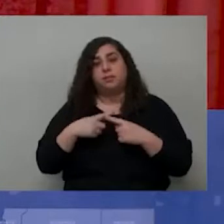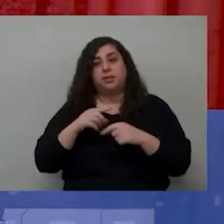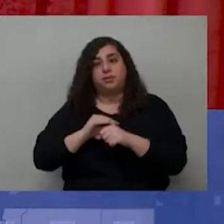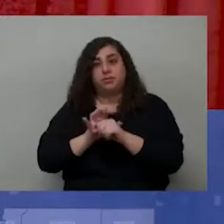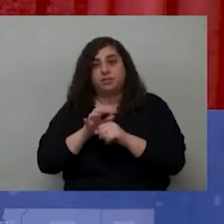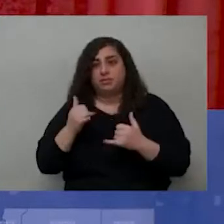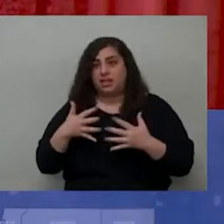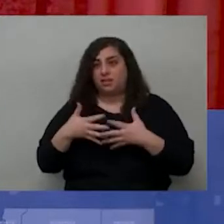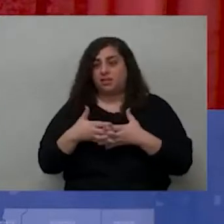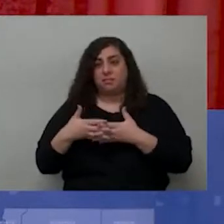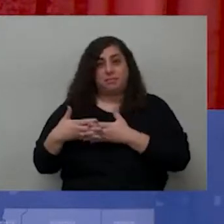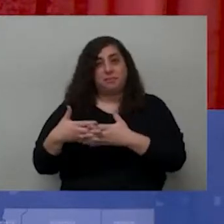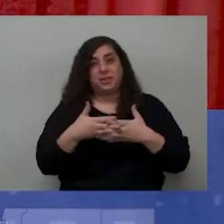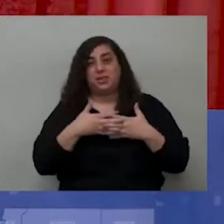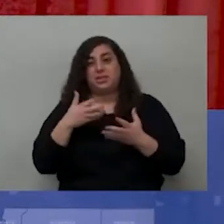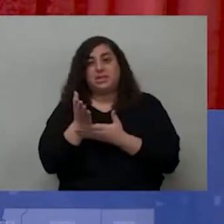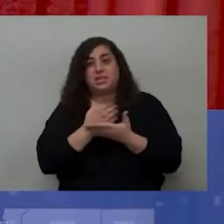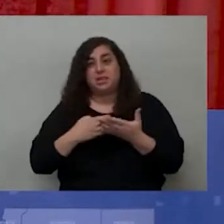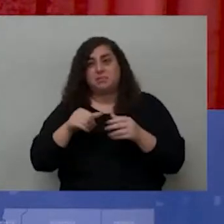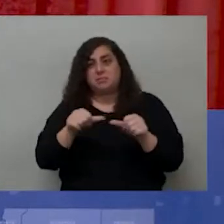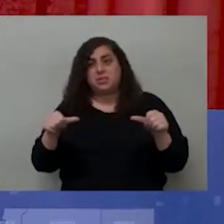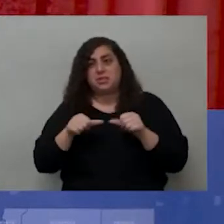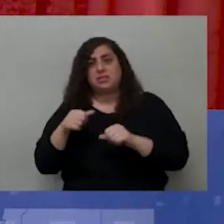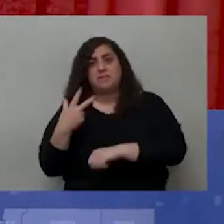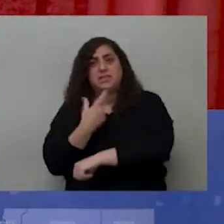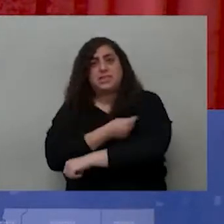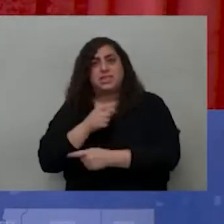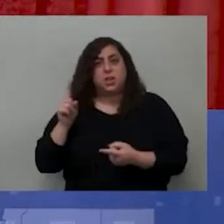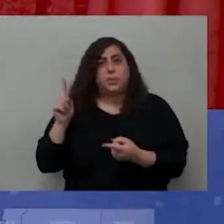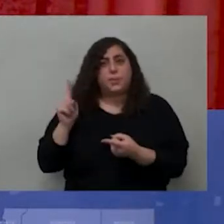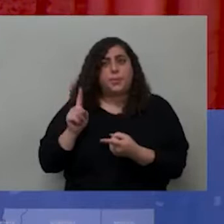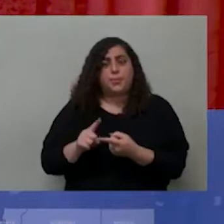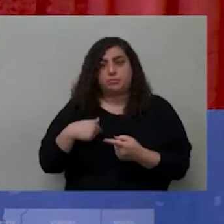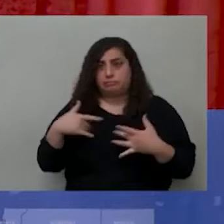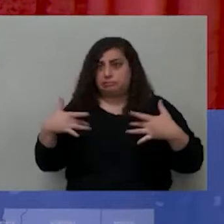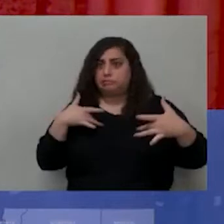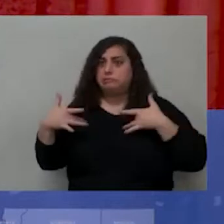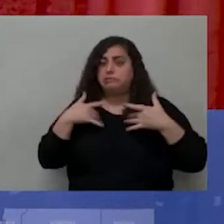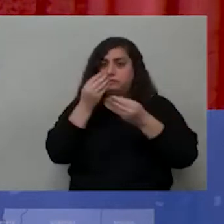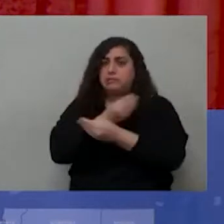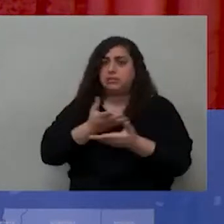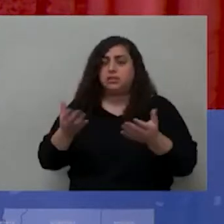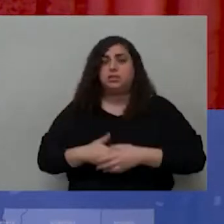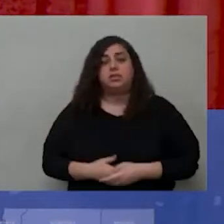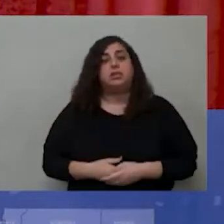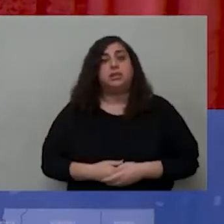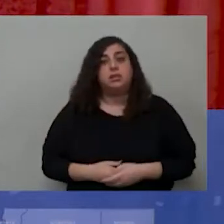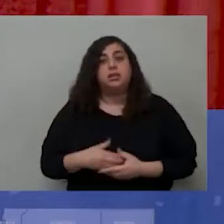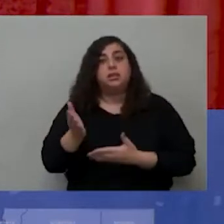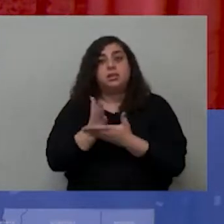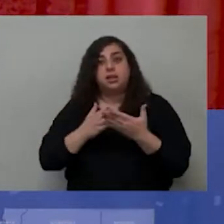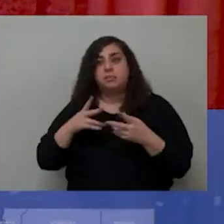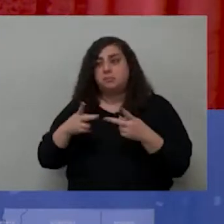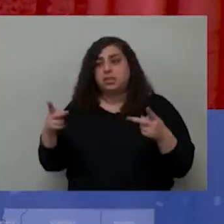As we move into the summer months, people put down their masks literally and figuratively and announce mission accomplished. We're not even close to where we need to be as a nation.